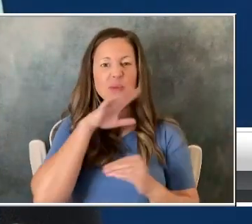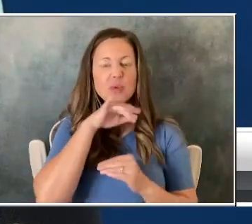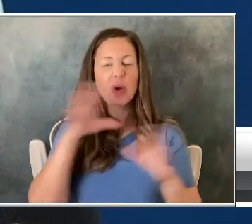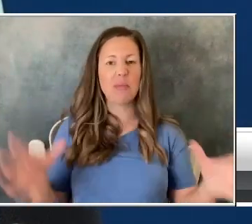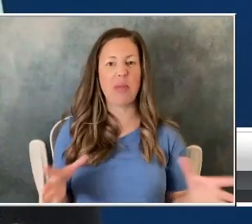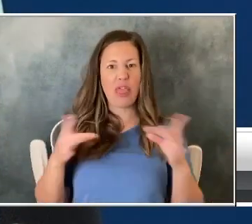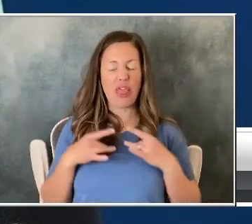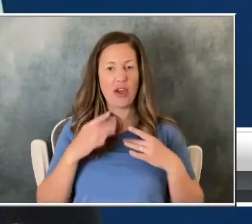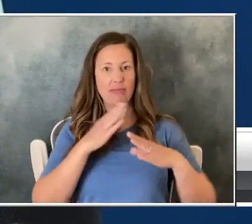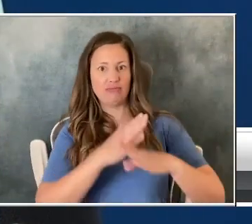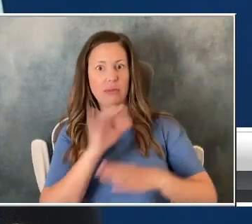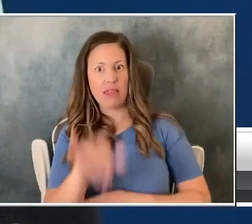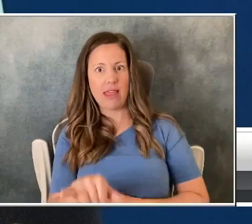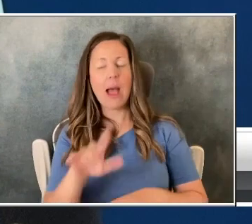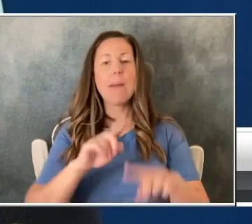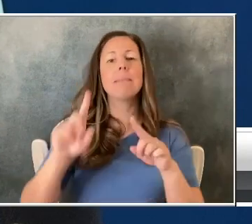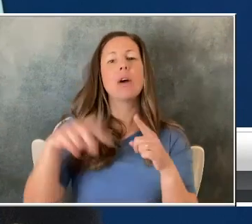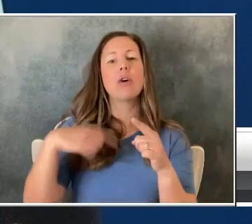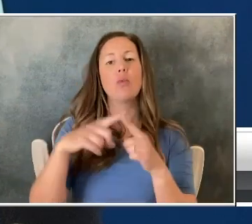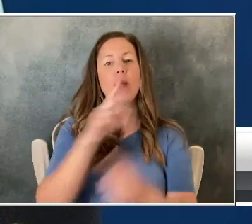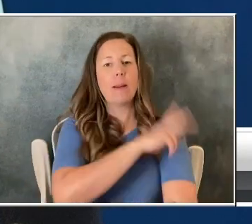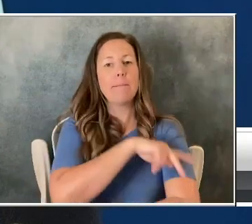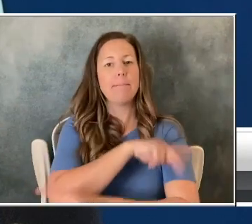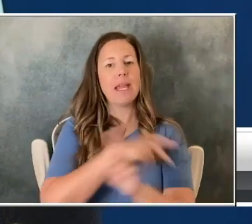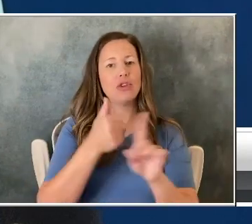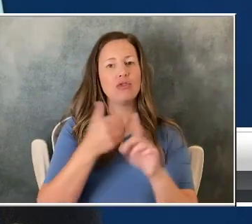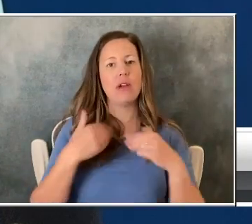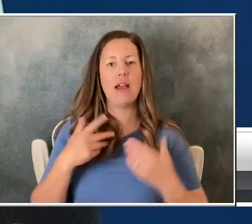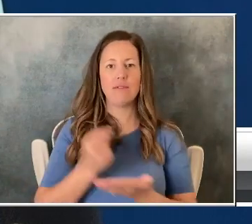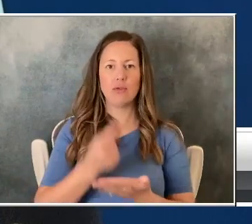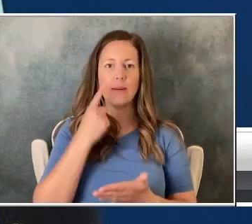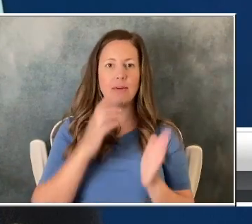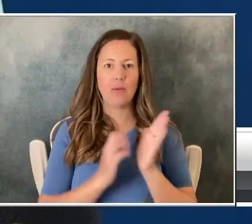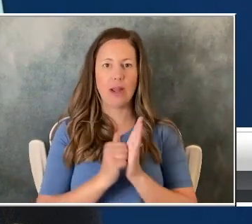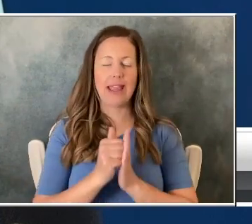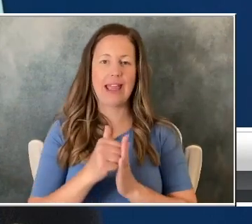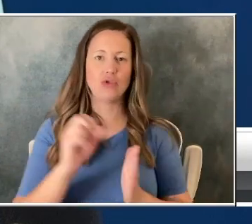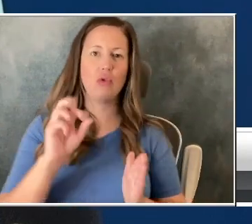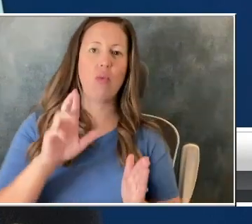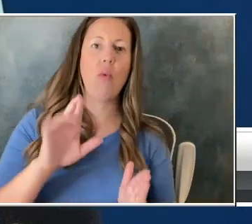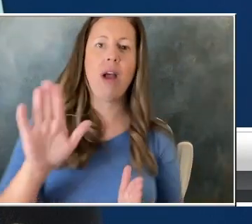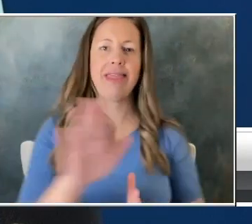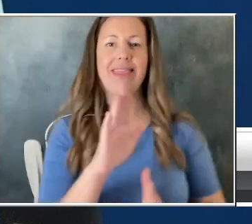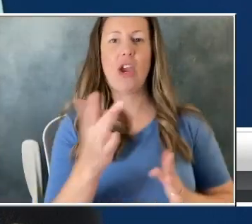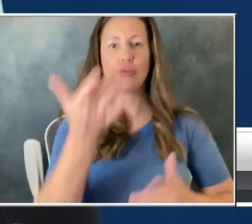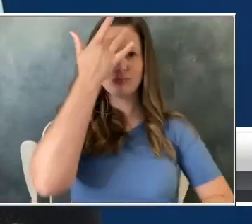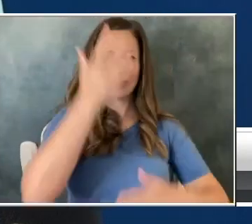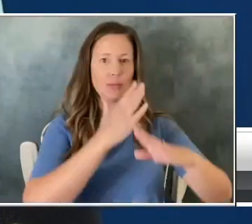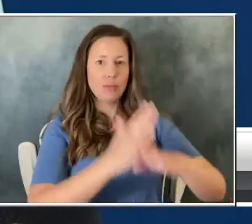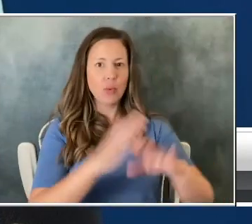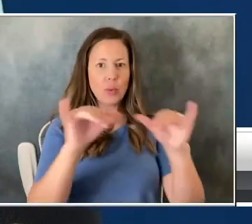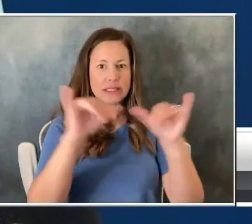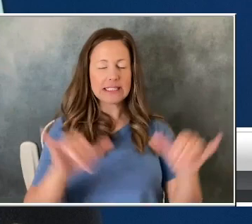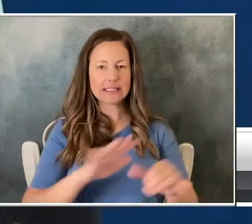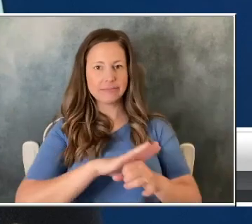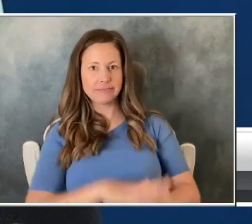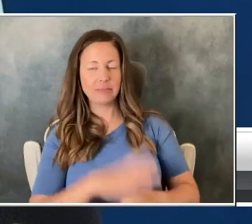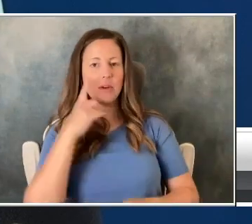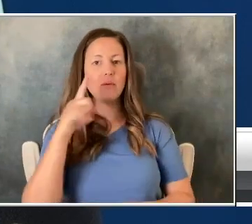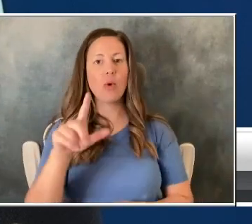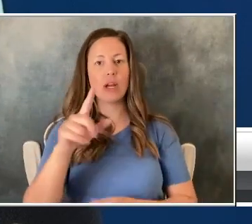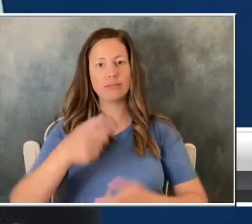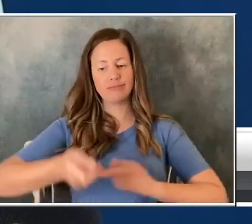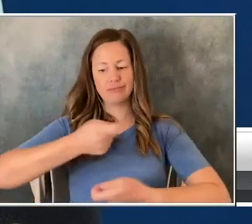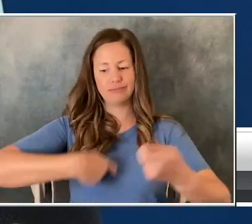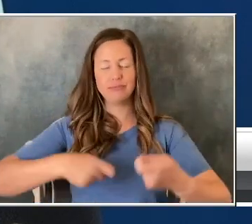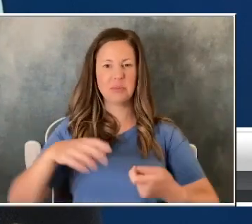patient gets treatment for cancer or has their immune system suppressed in order to get a transplant, their skin can go through